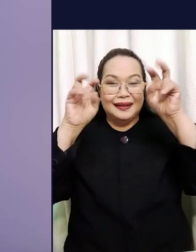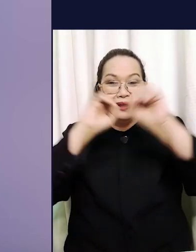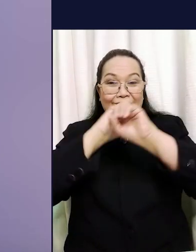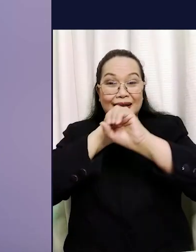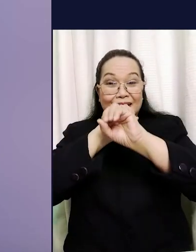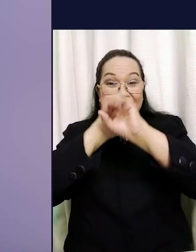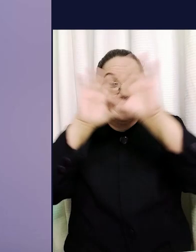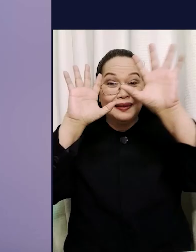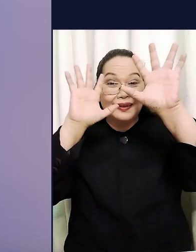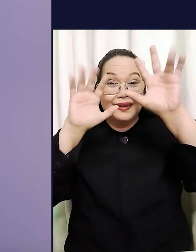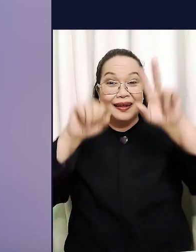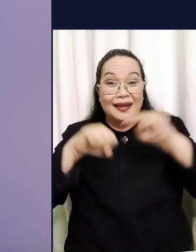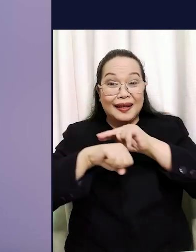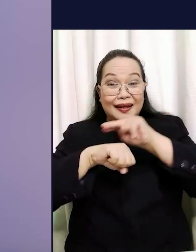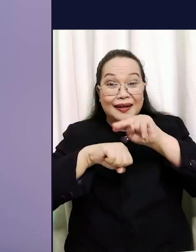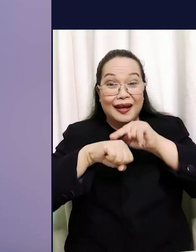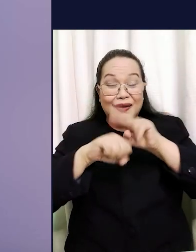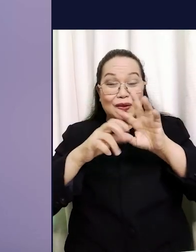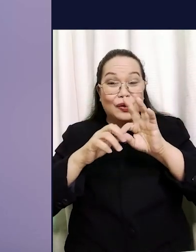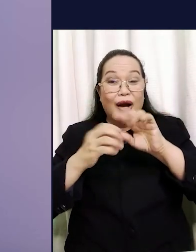fully known.